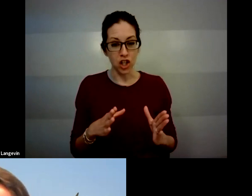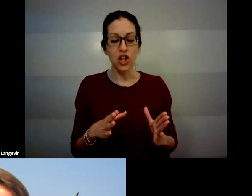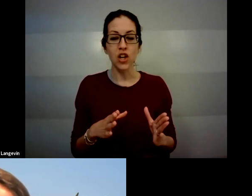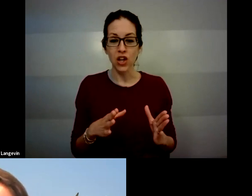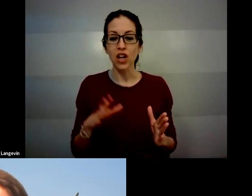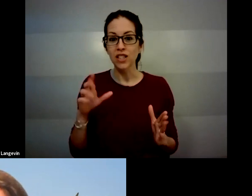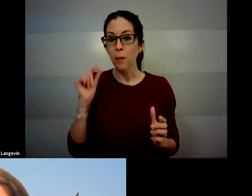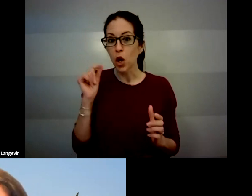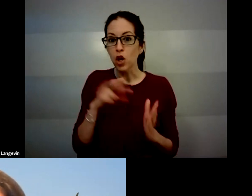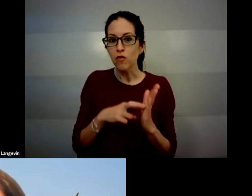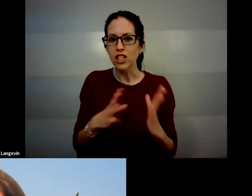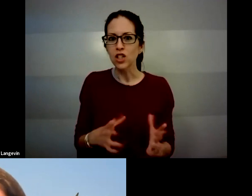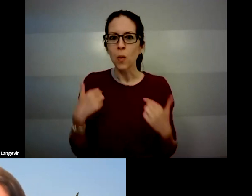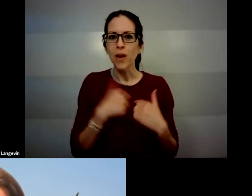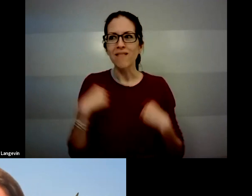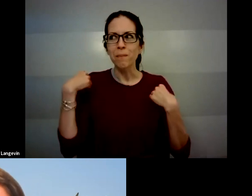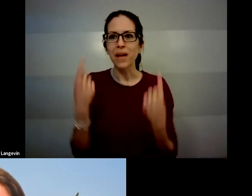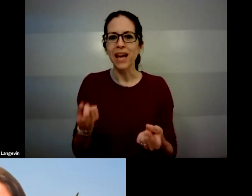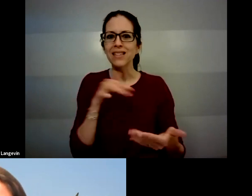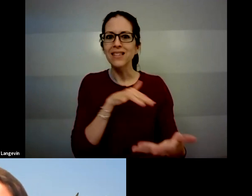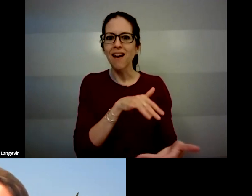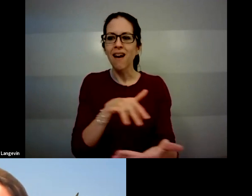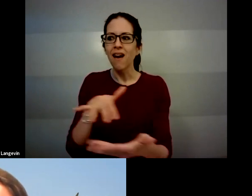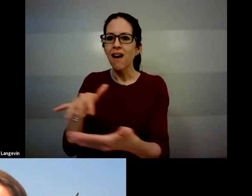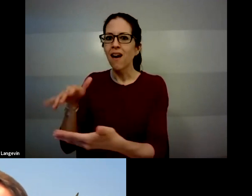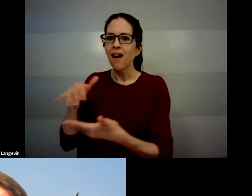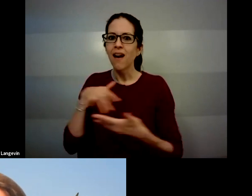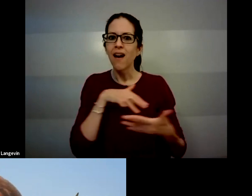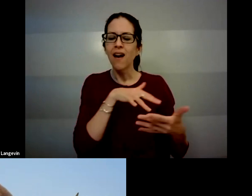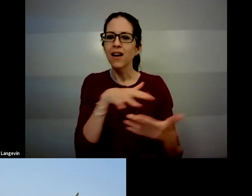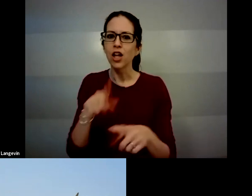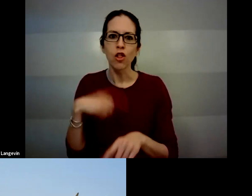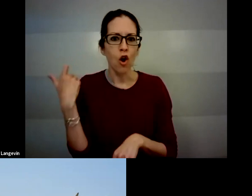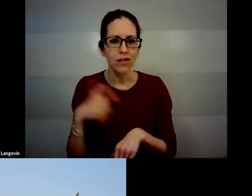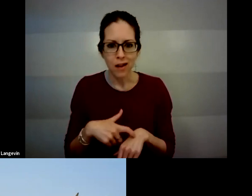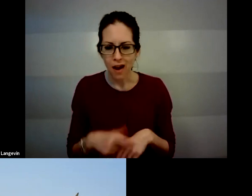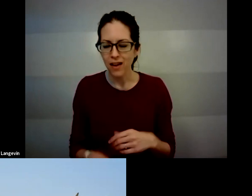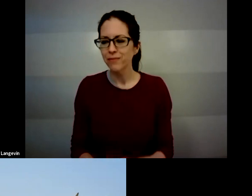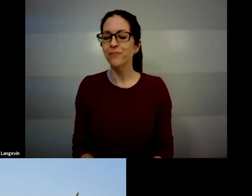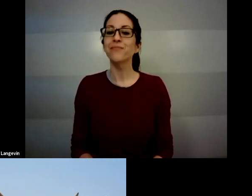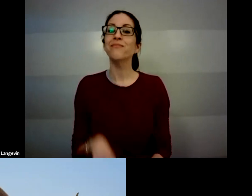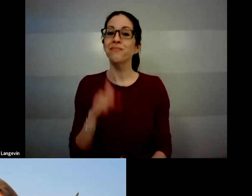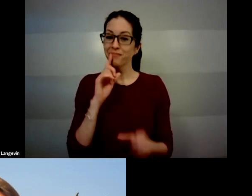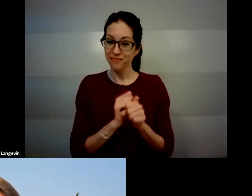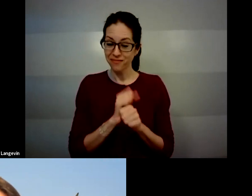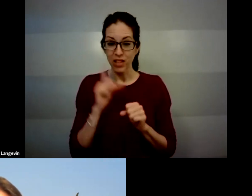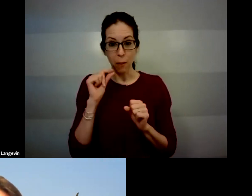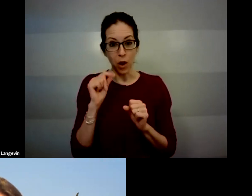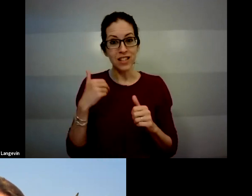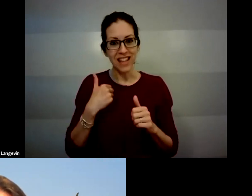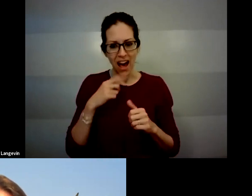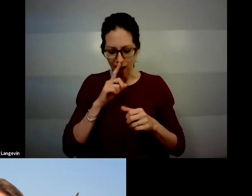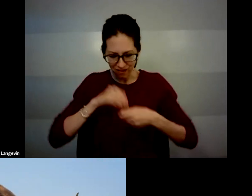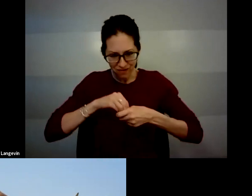avian researchers have been studying for a long time. So there are actually genes inside the bird